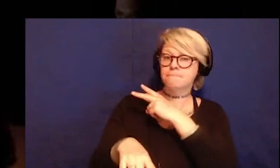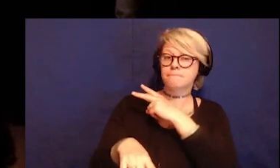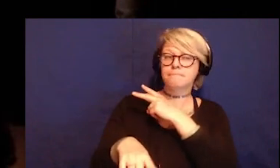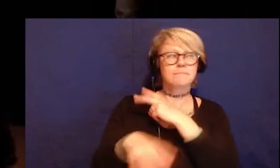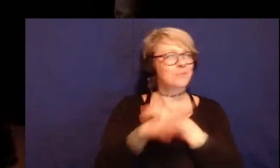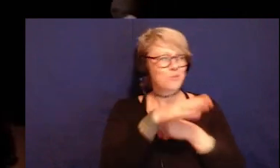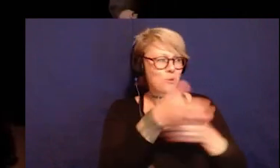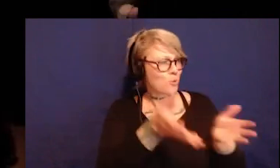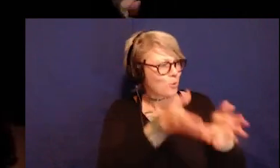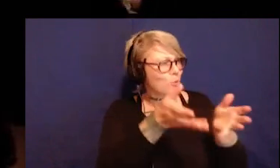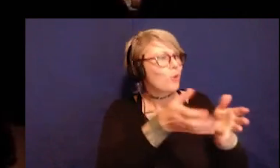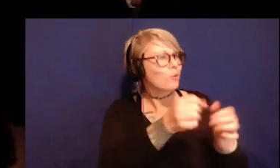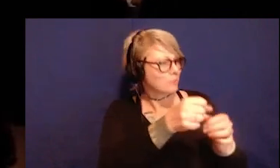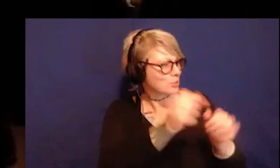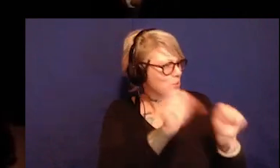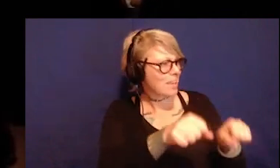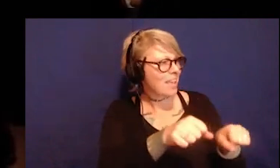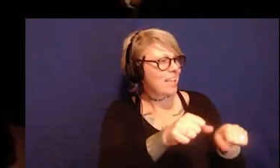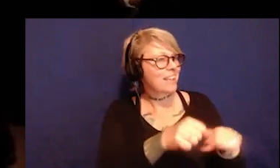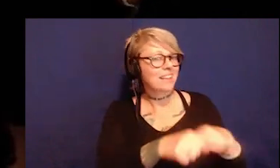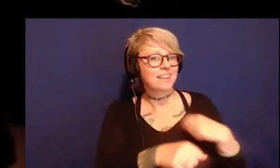You've got this.